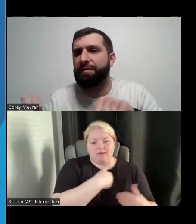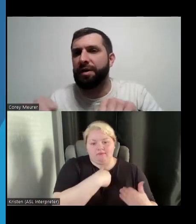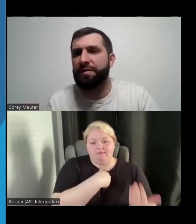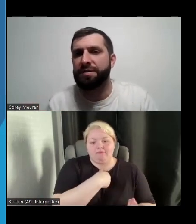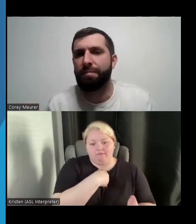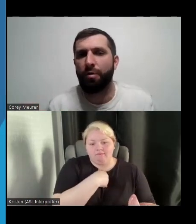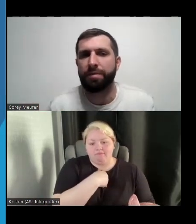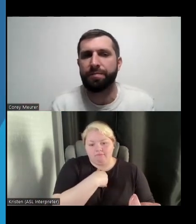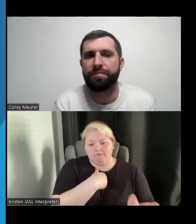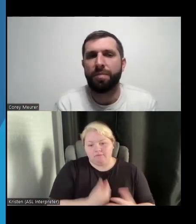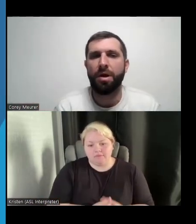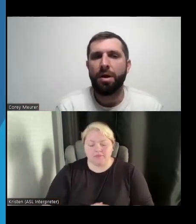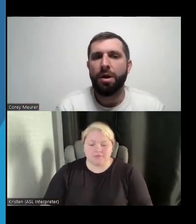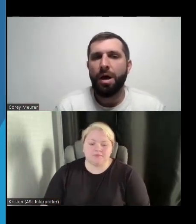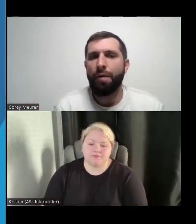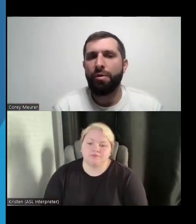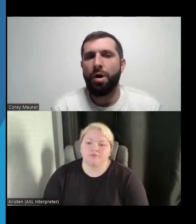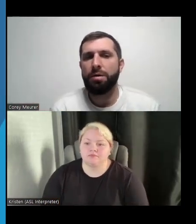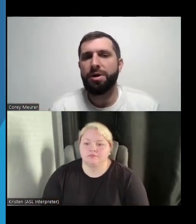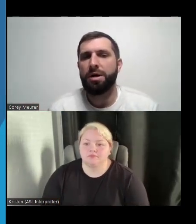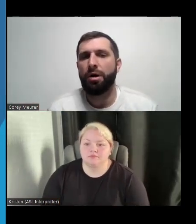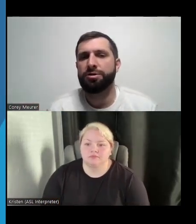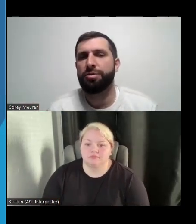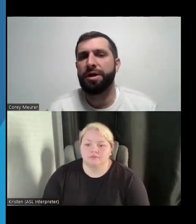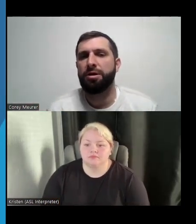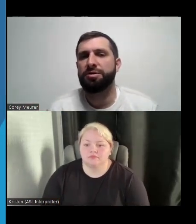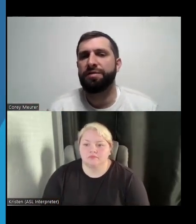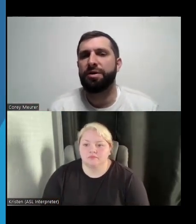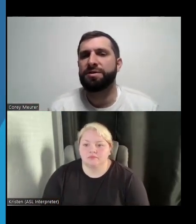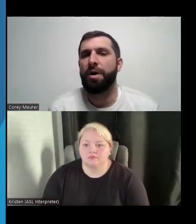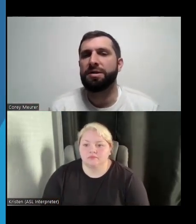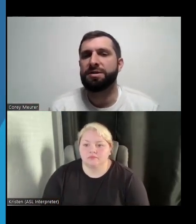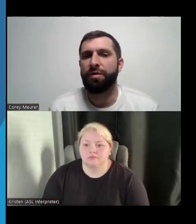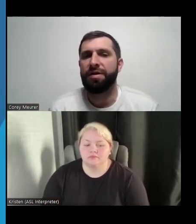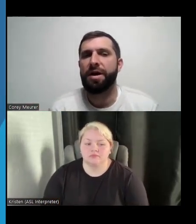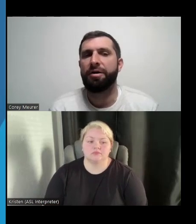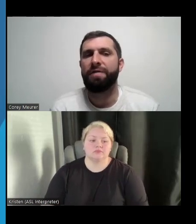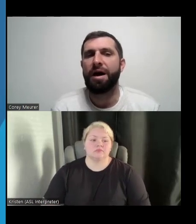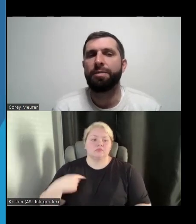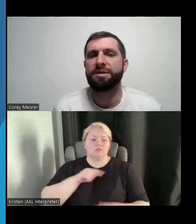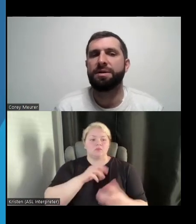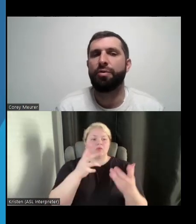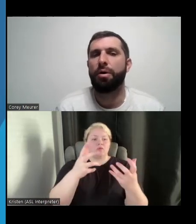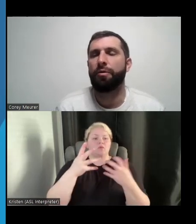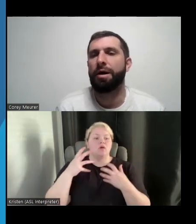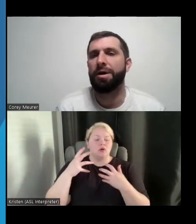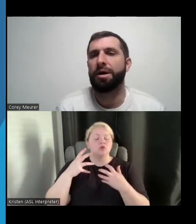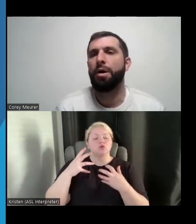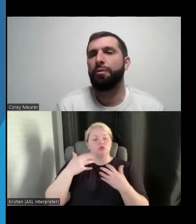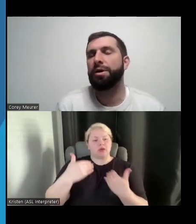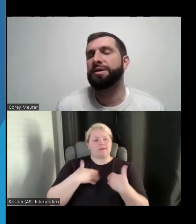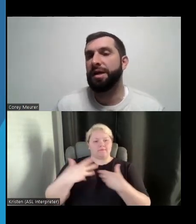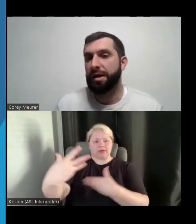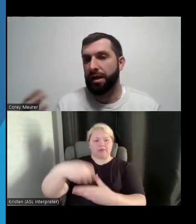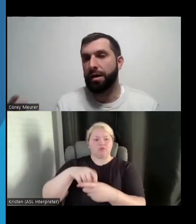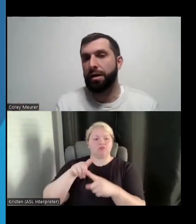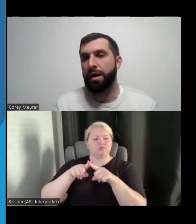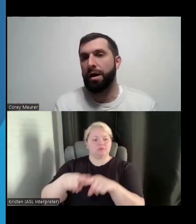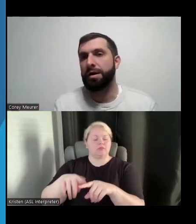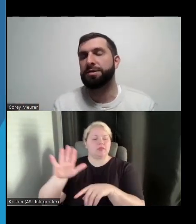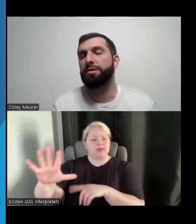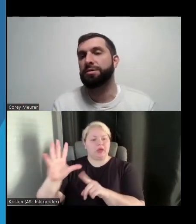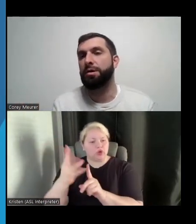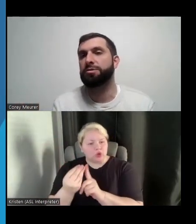how to intervene in this moment? And we want to be culturally inclusive and responsive within our environments and programming, really